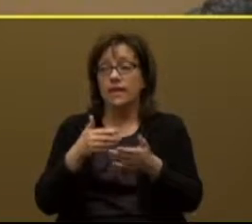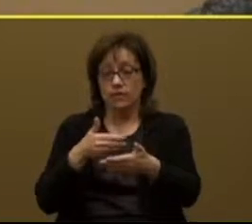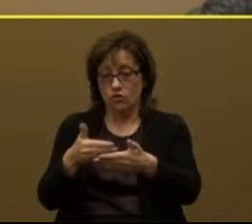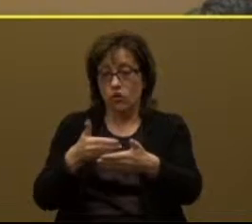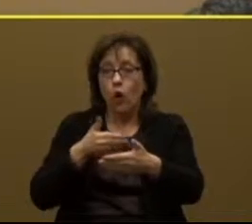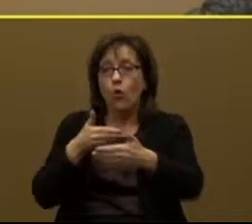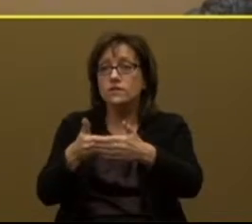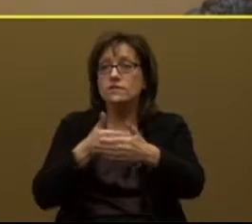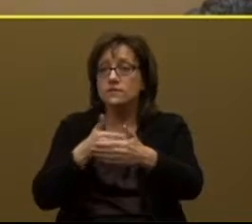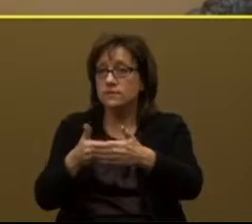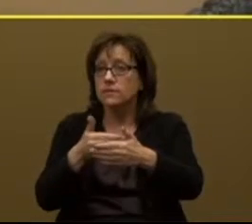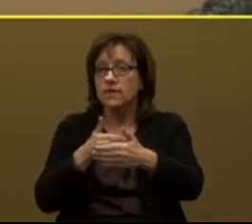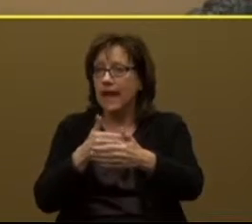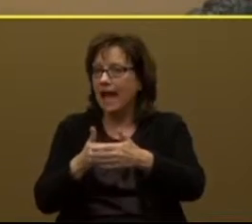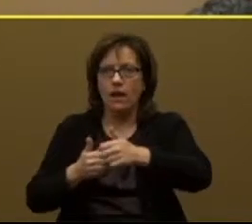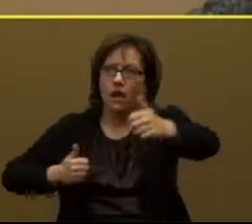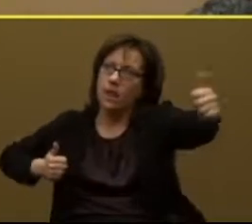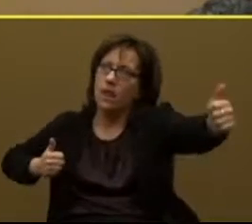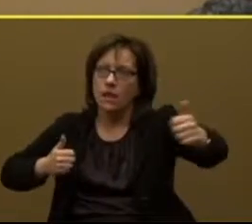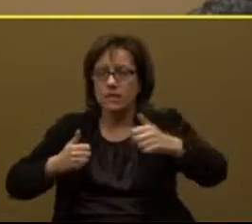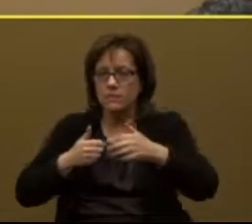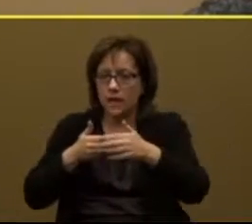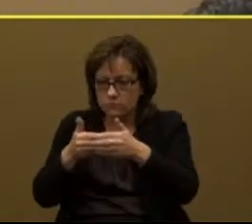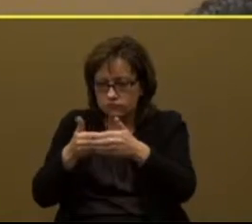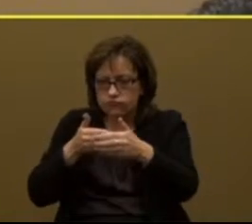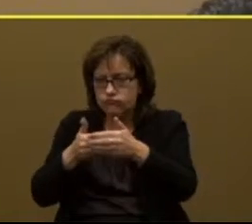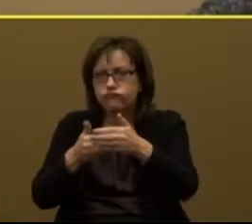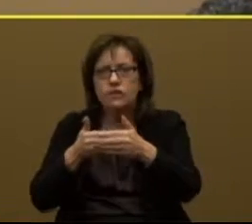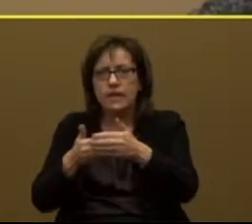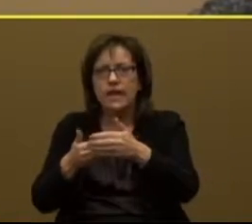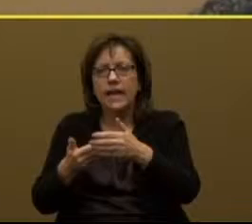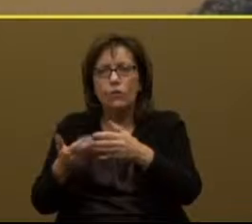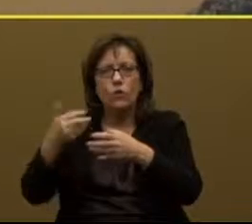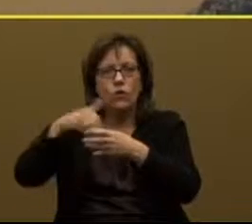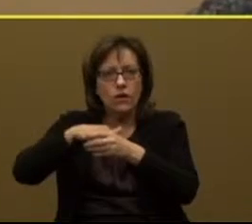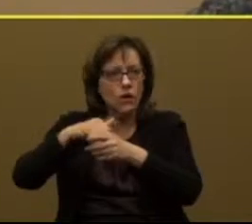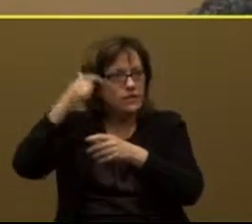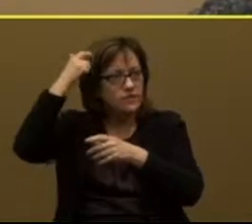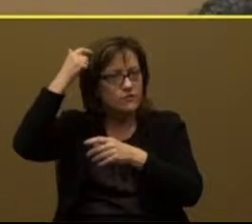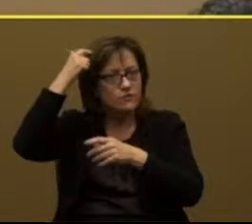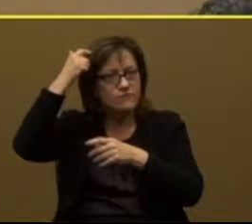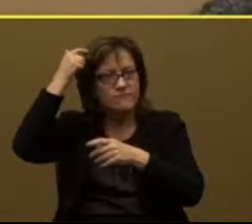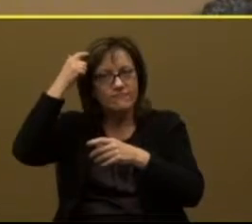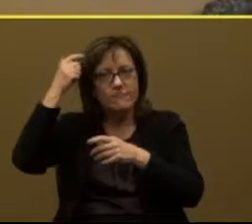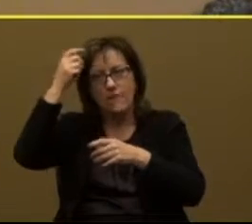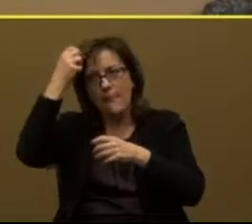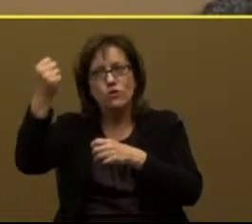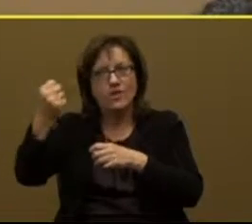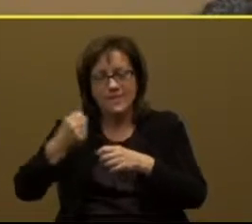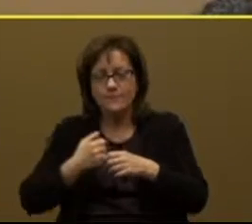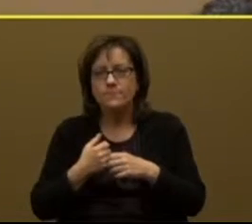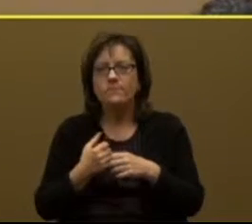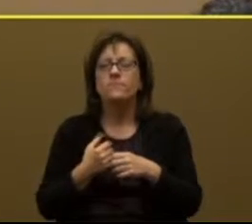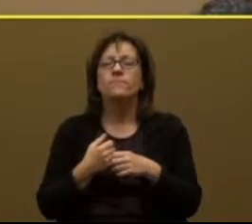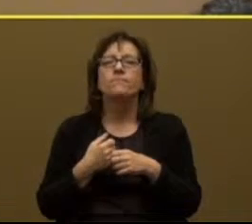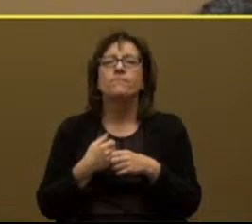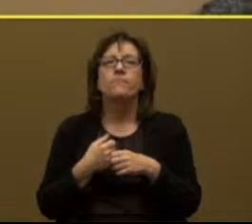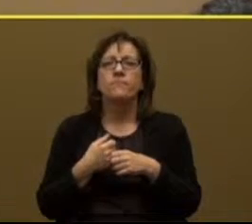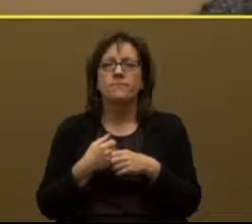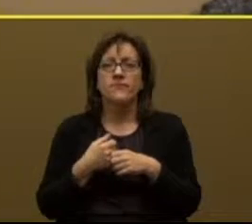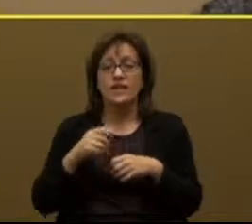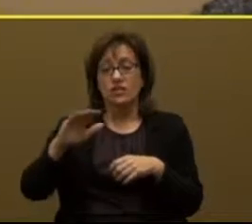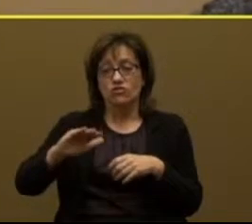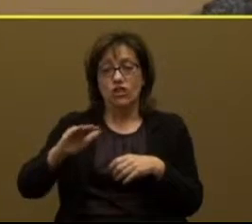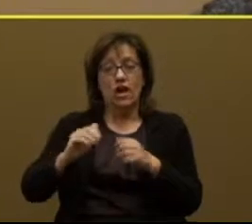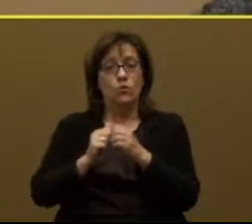proximity. It goes into the working memory. Now, one more thing before we break. Get into the working memory of a child with